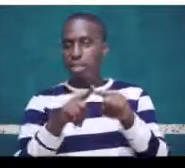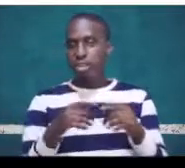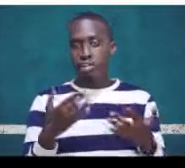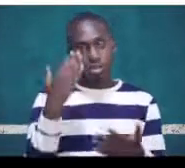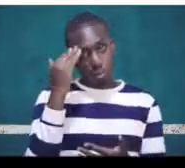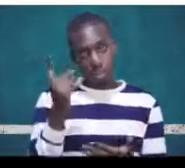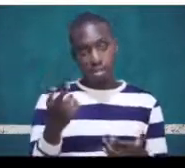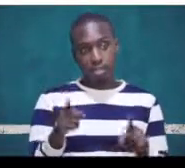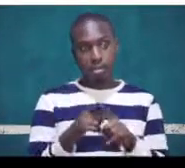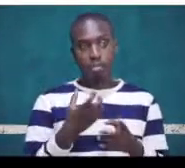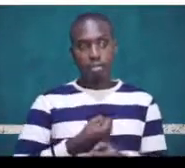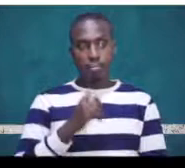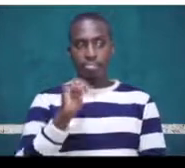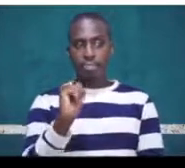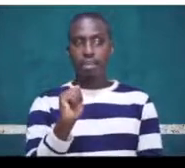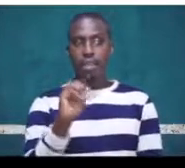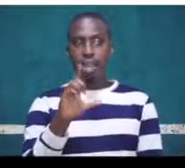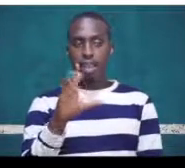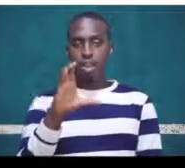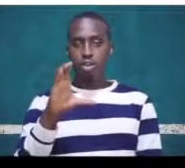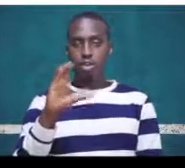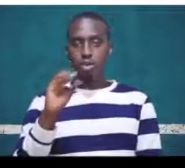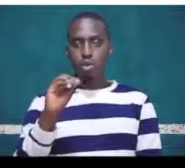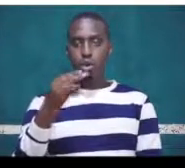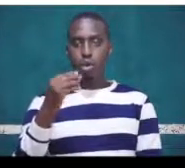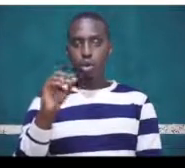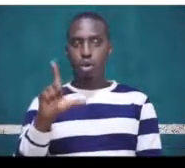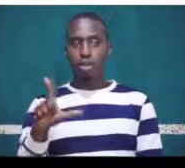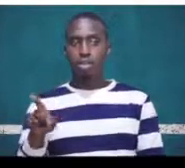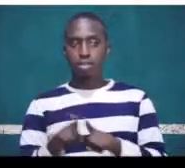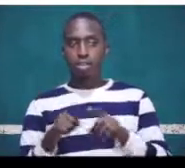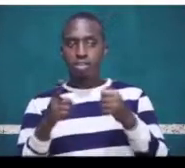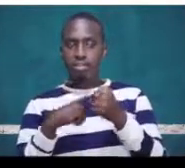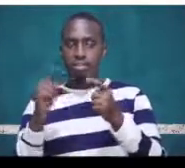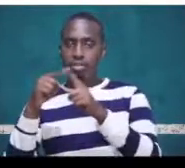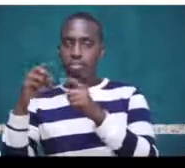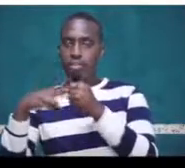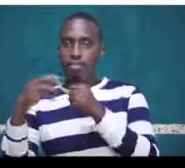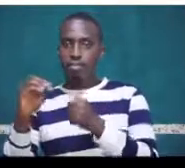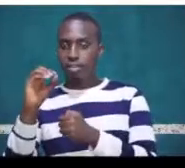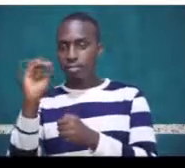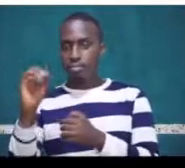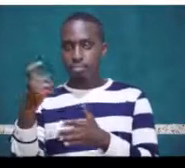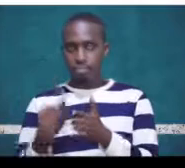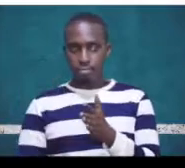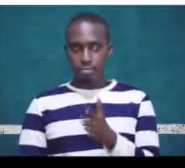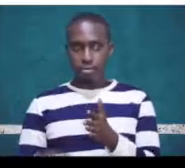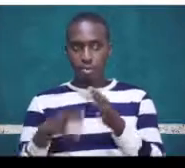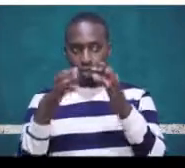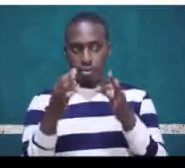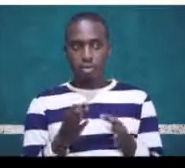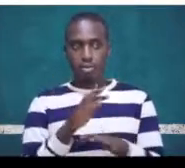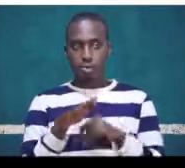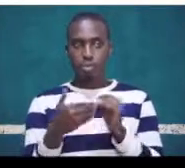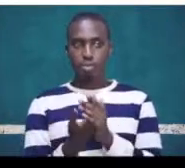And also we have alcohol. It's between 60 and 70. That's the money you need to pay for any value added tax to the things you've